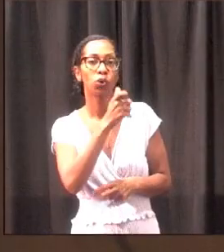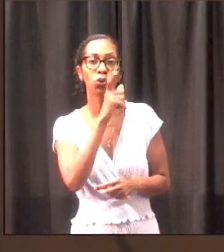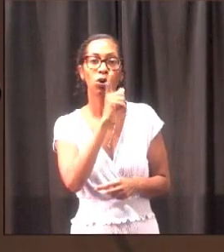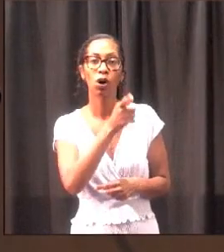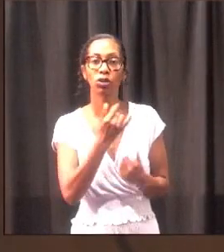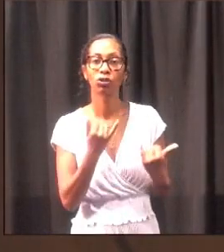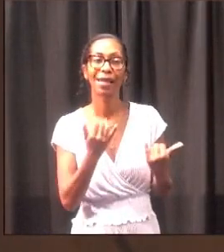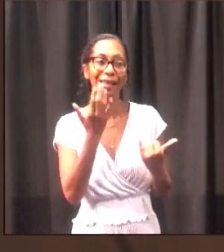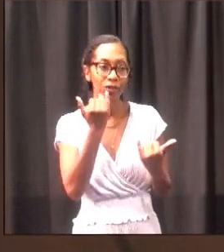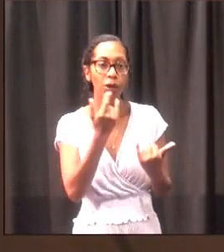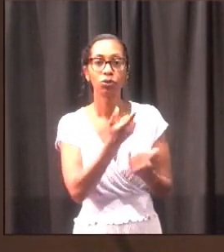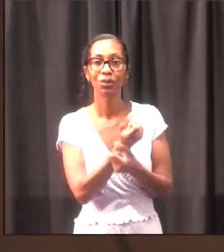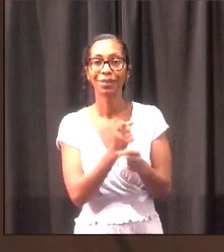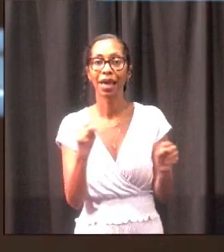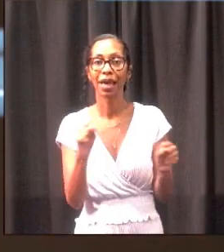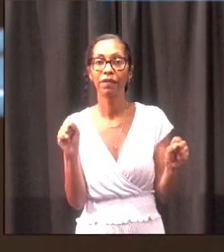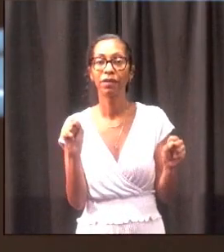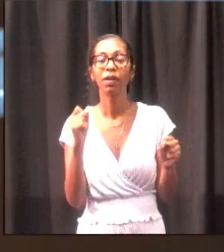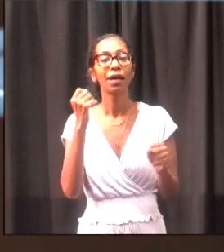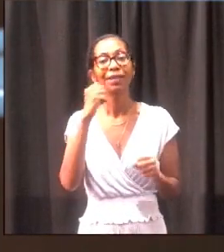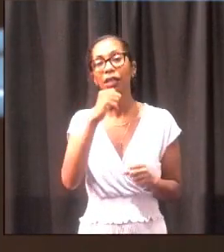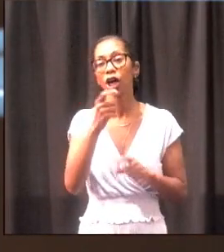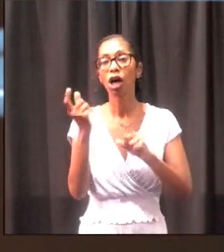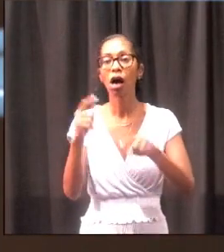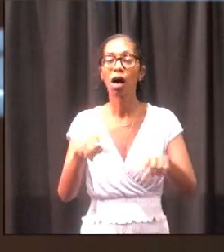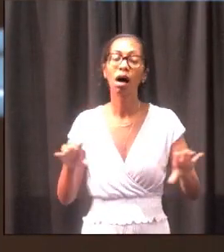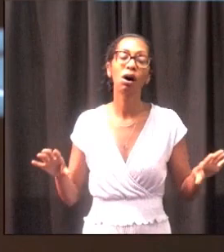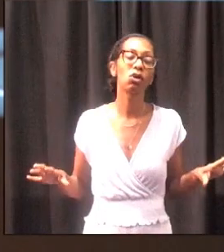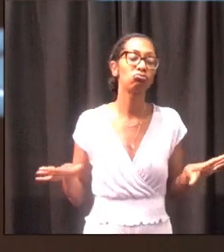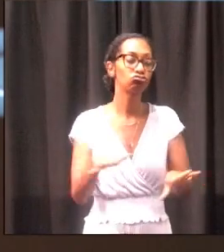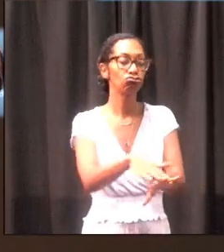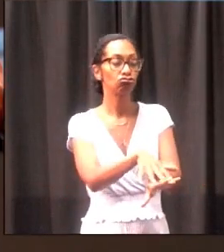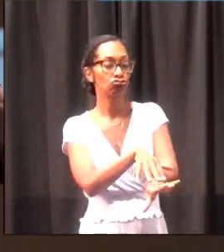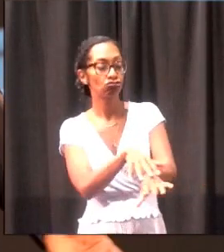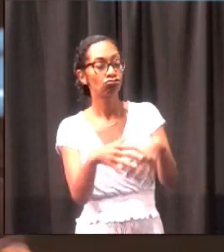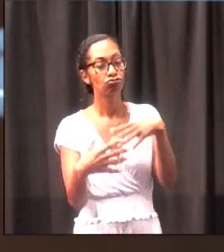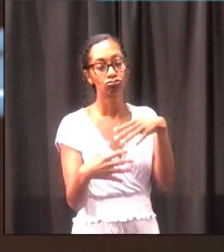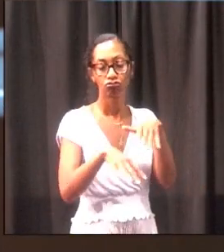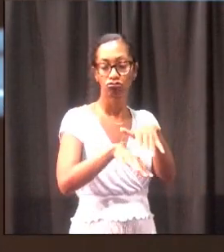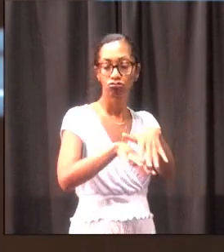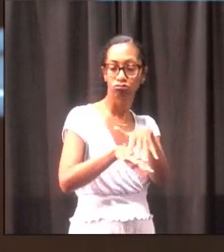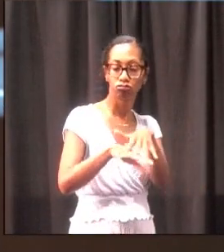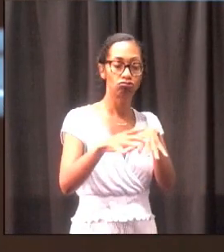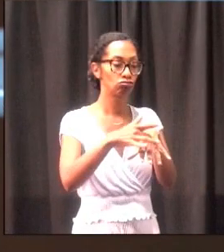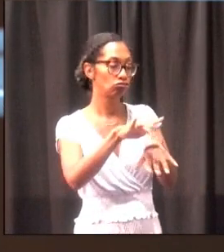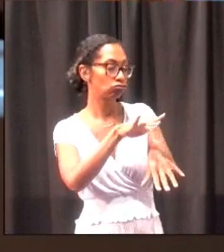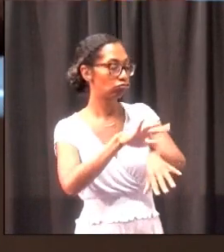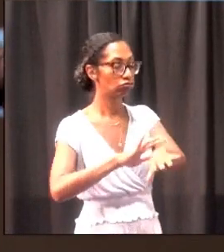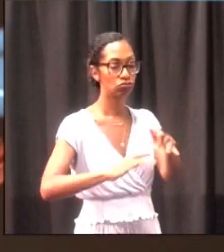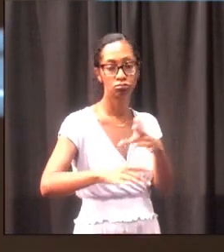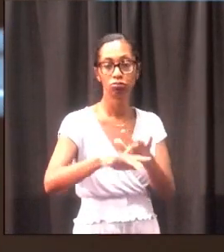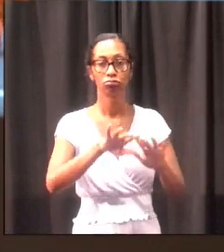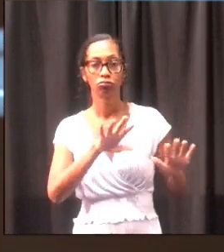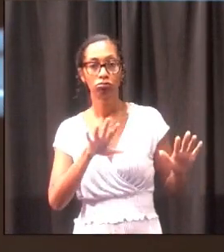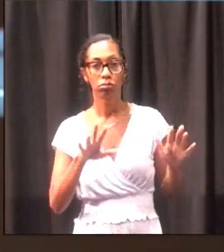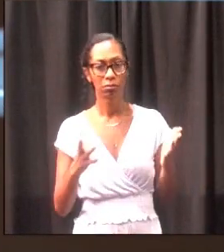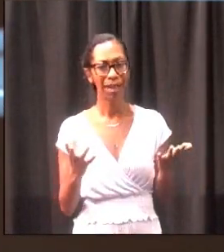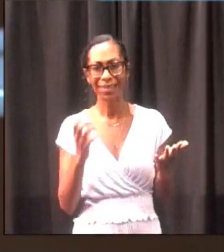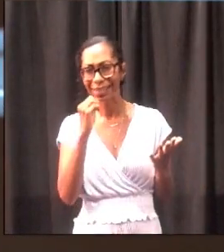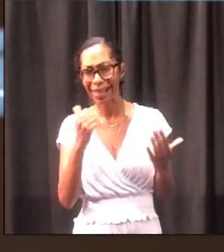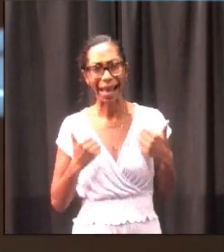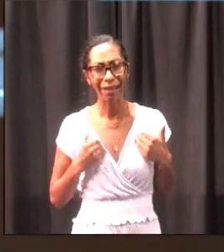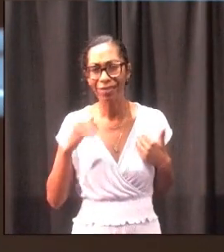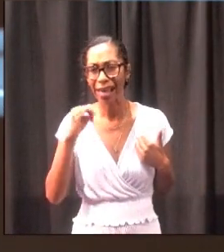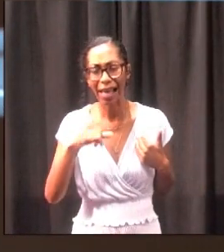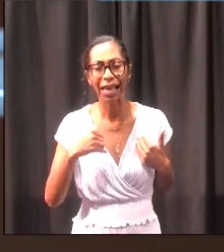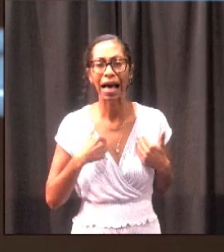you're saved today. I didn't come to you talking about the rings on my finger, the diamond on my wrist. I didn't come to you in bling bling. I